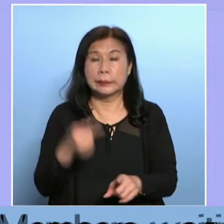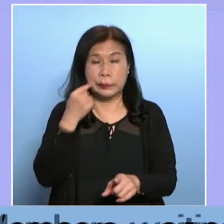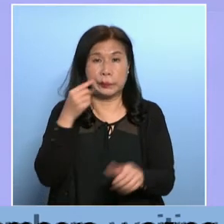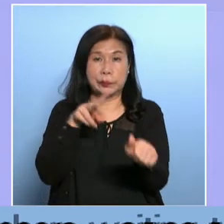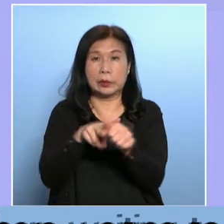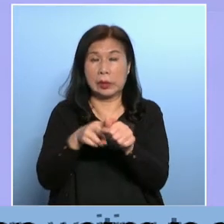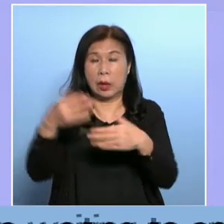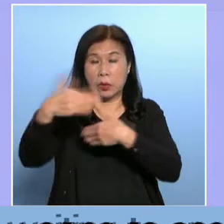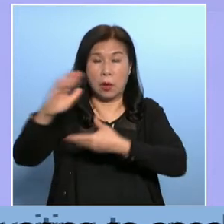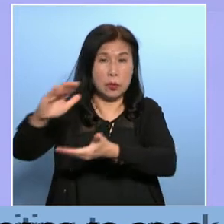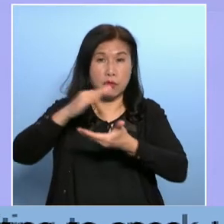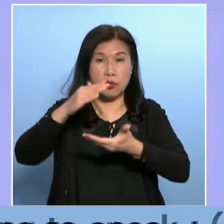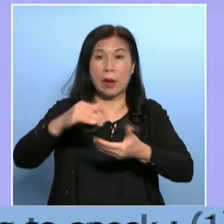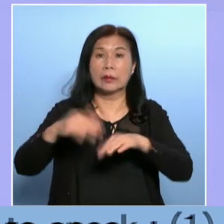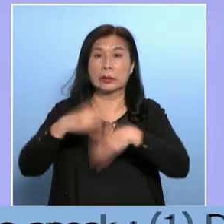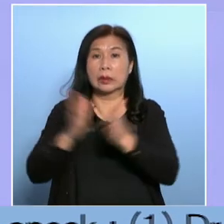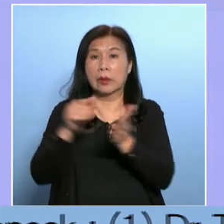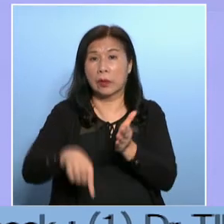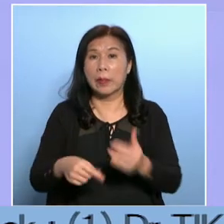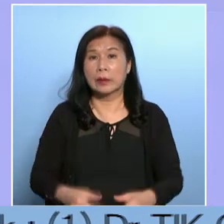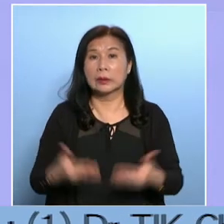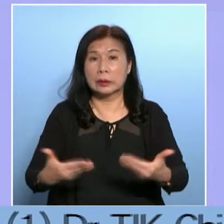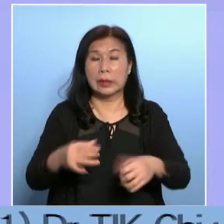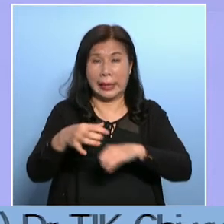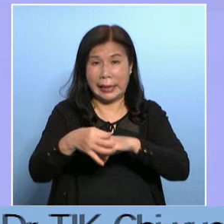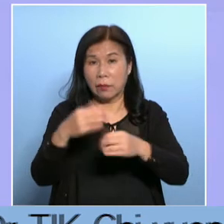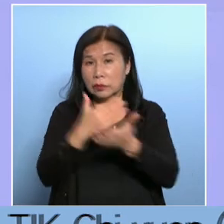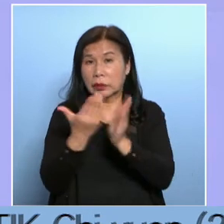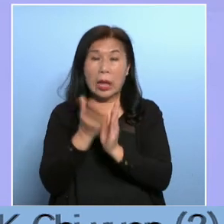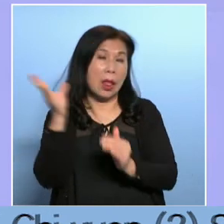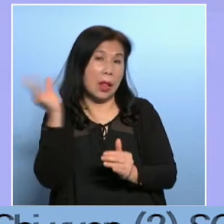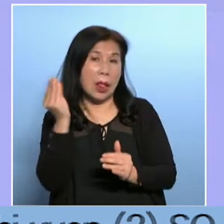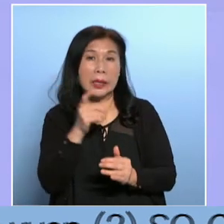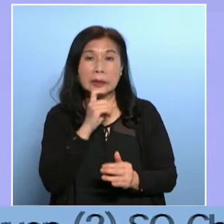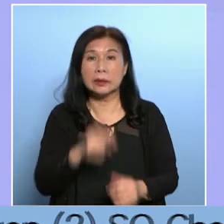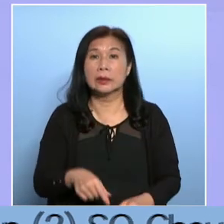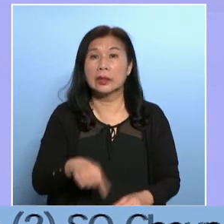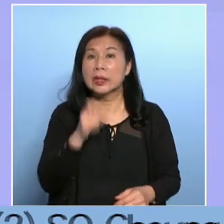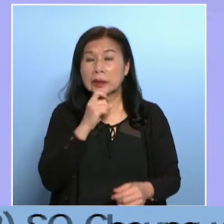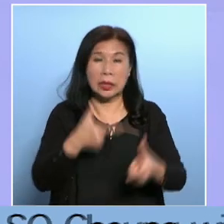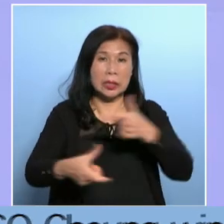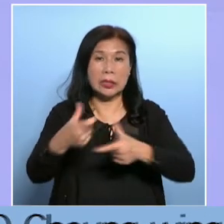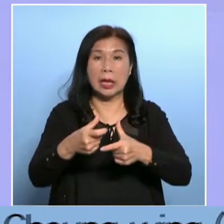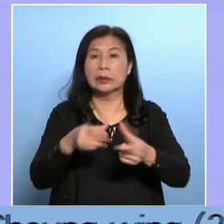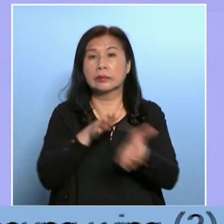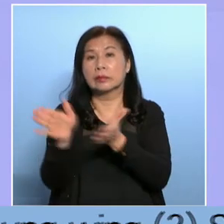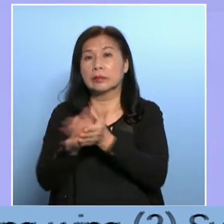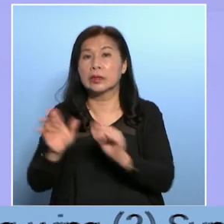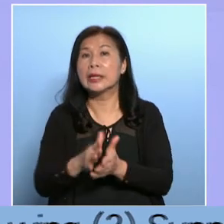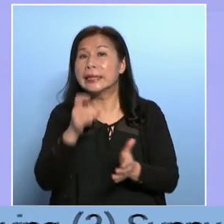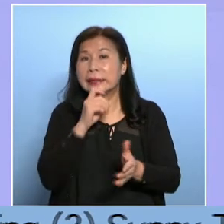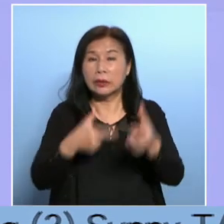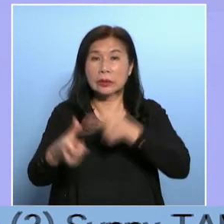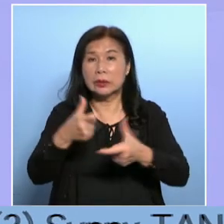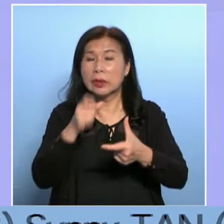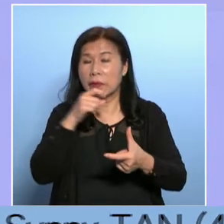due to the strict import case prevention policy, we lost a lot of